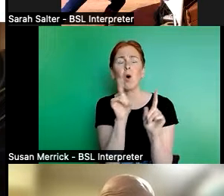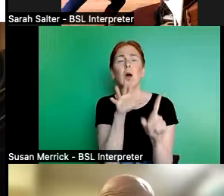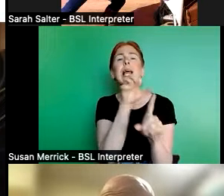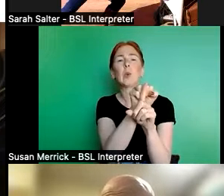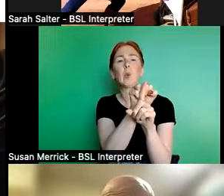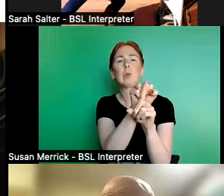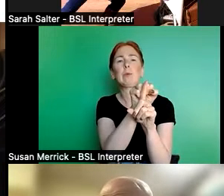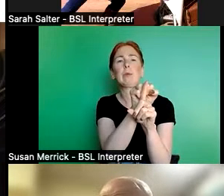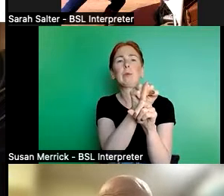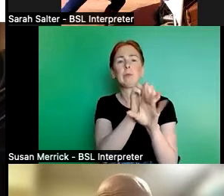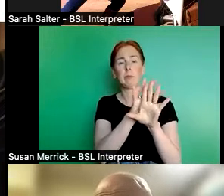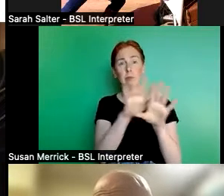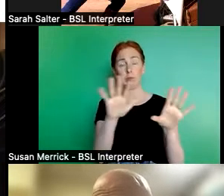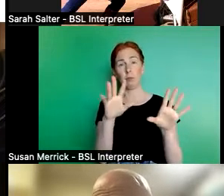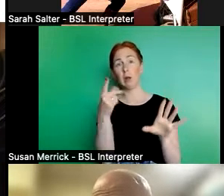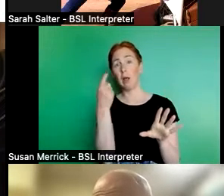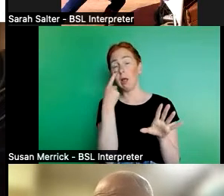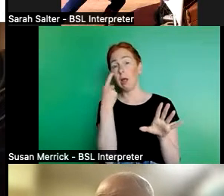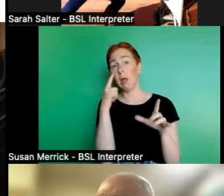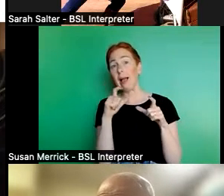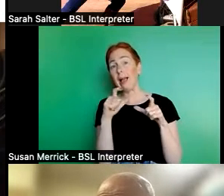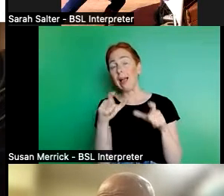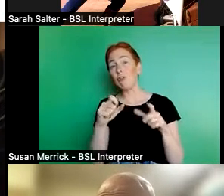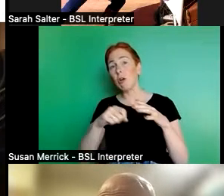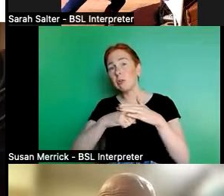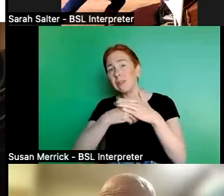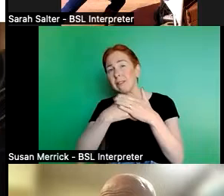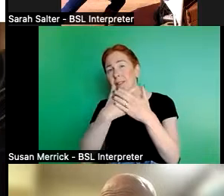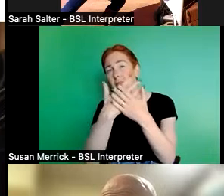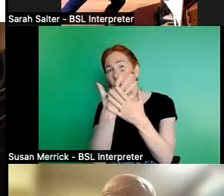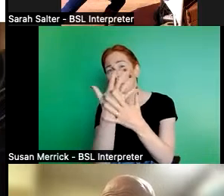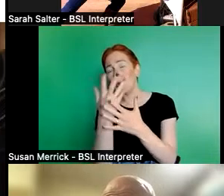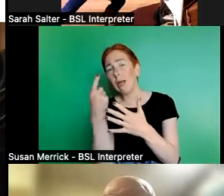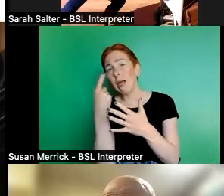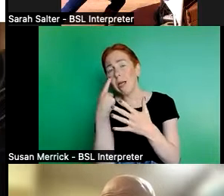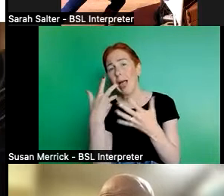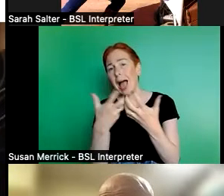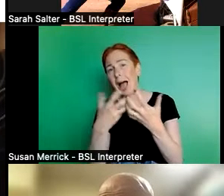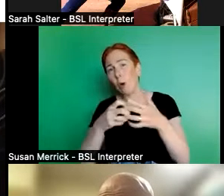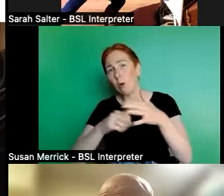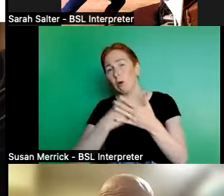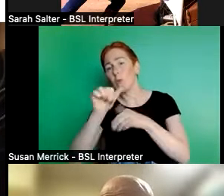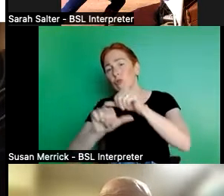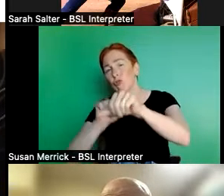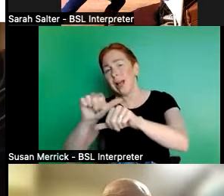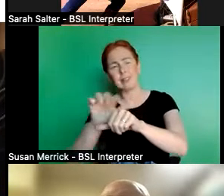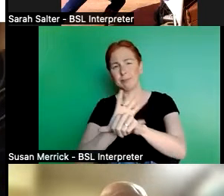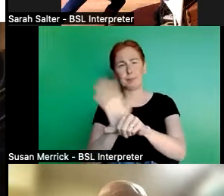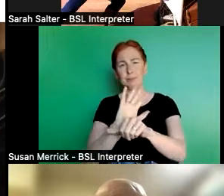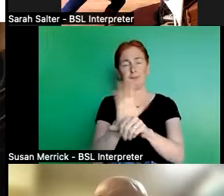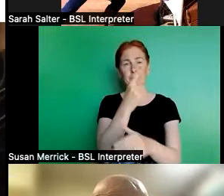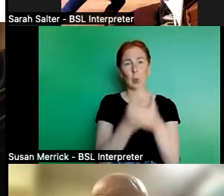progression, because it doesn't add a great deal and it's time consuming, and